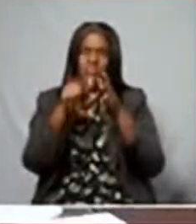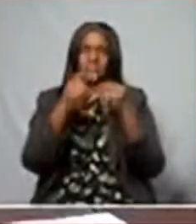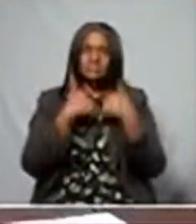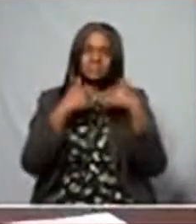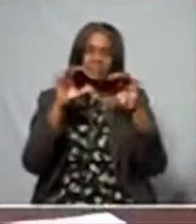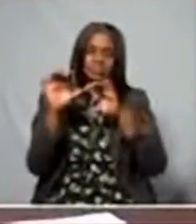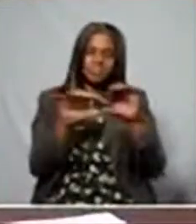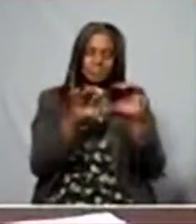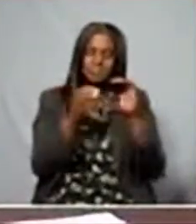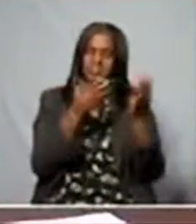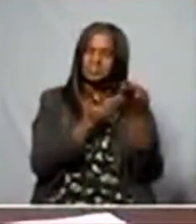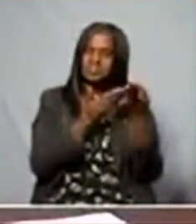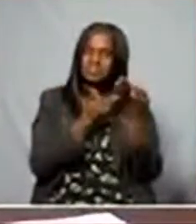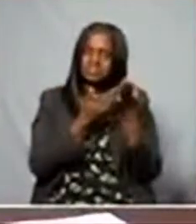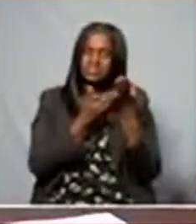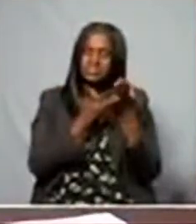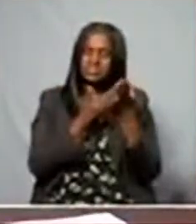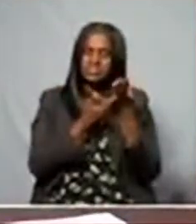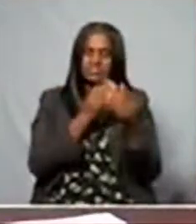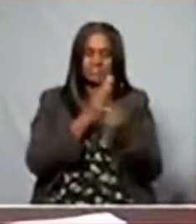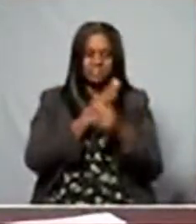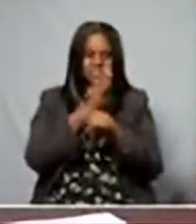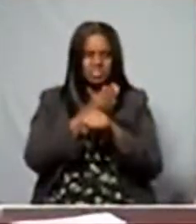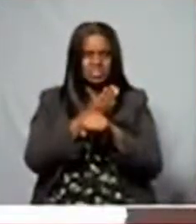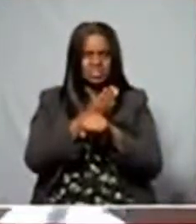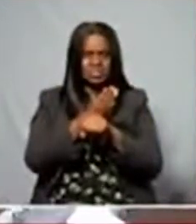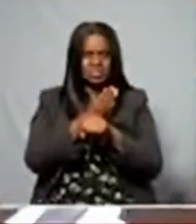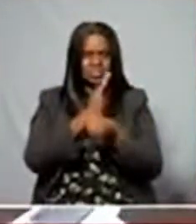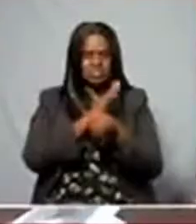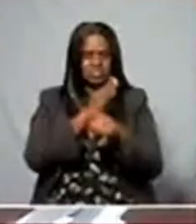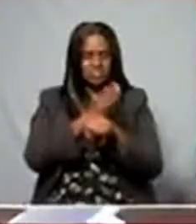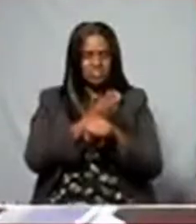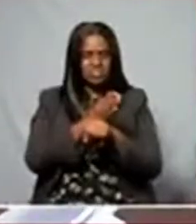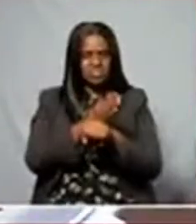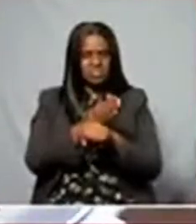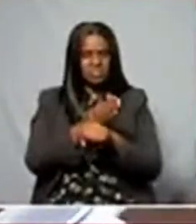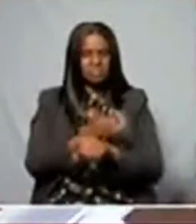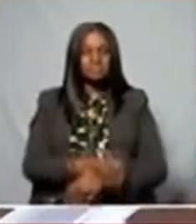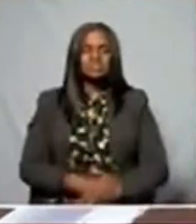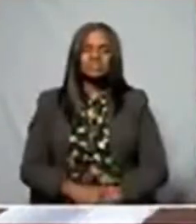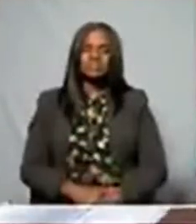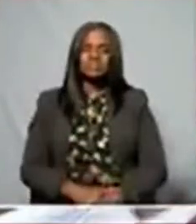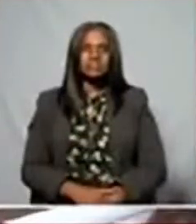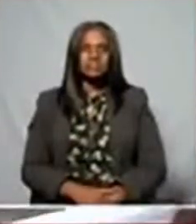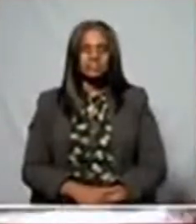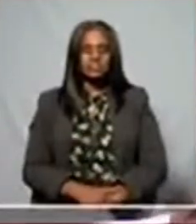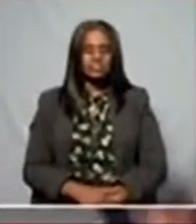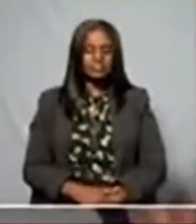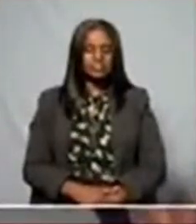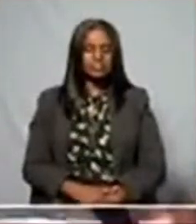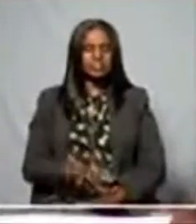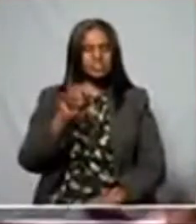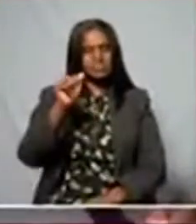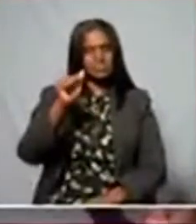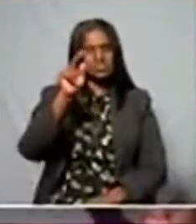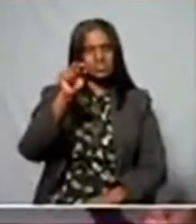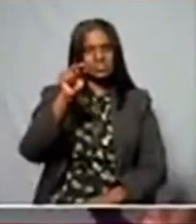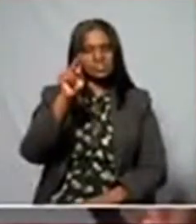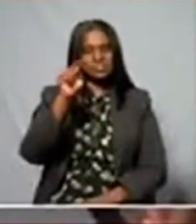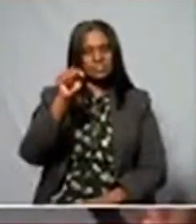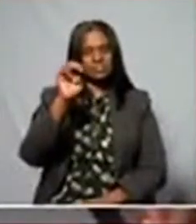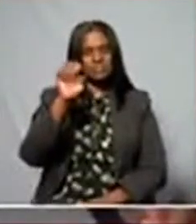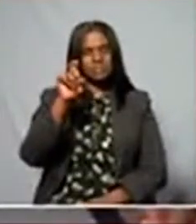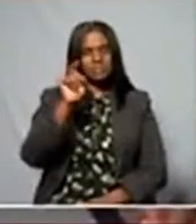is, that is after page, even for the following one, isn't it? The annexes, you have seen that one, isn't